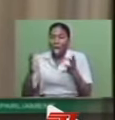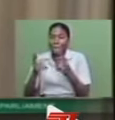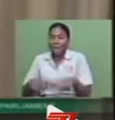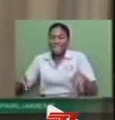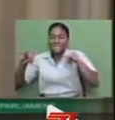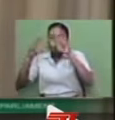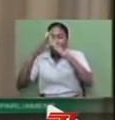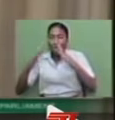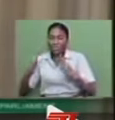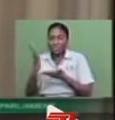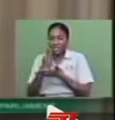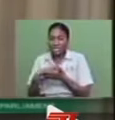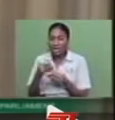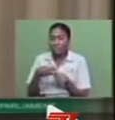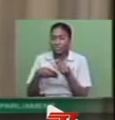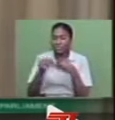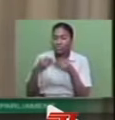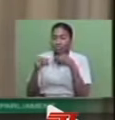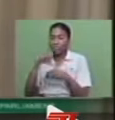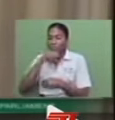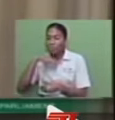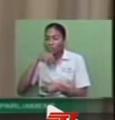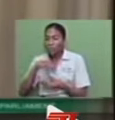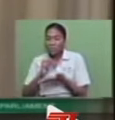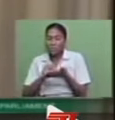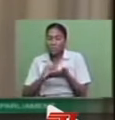law, as it stands,